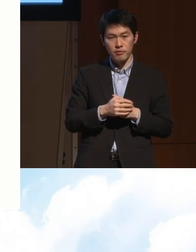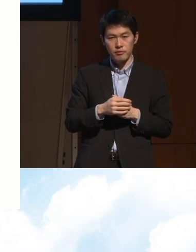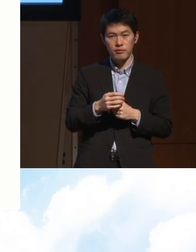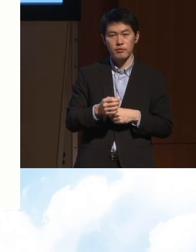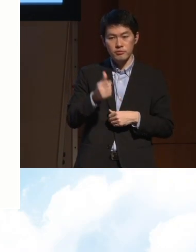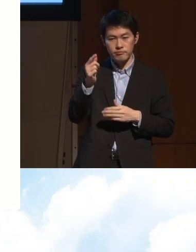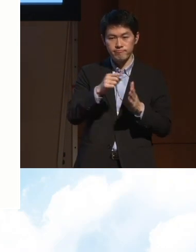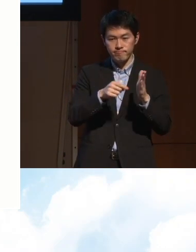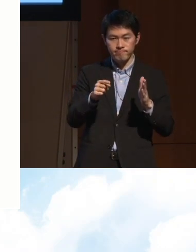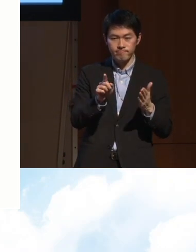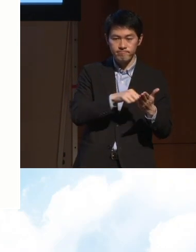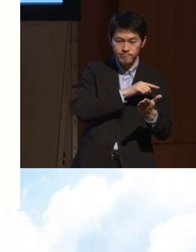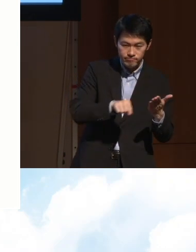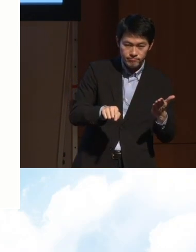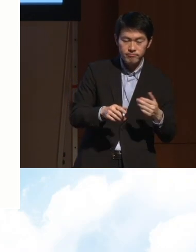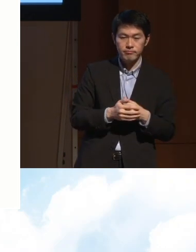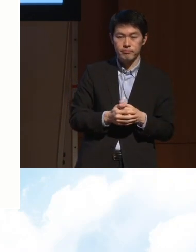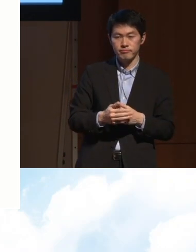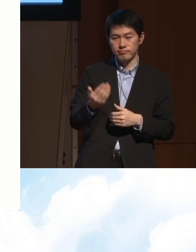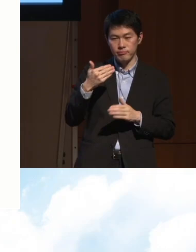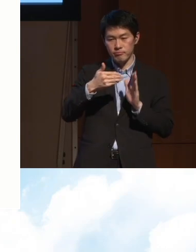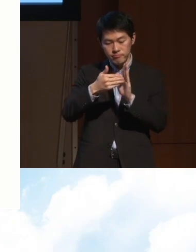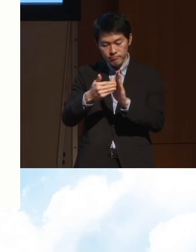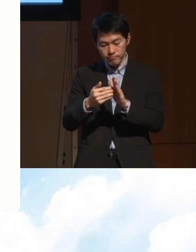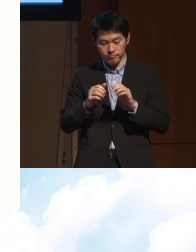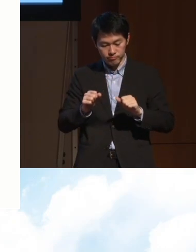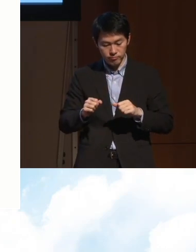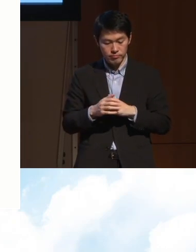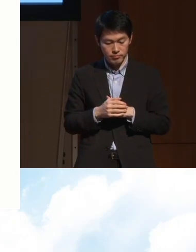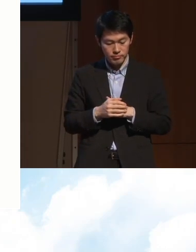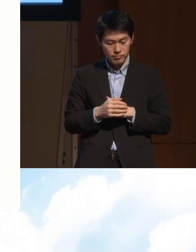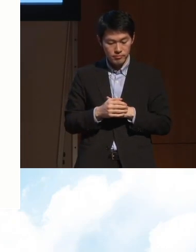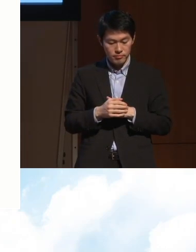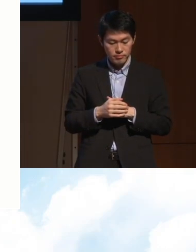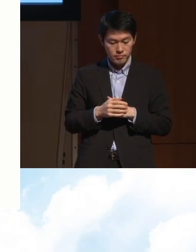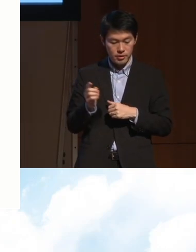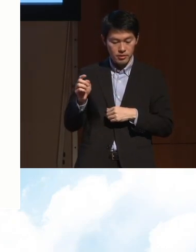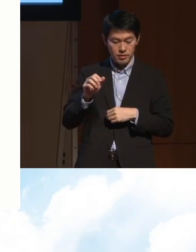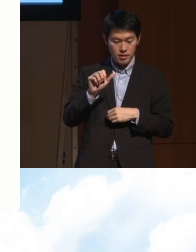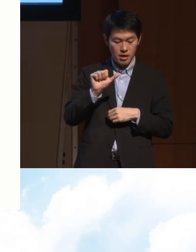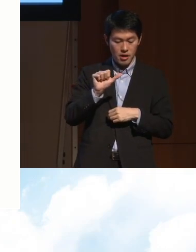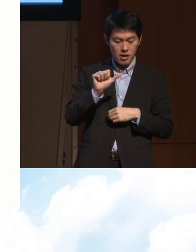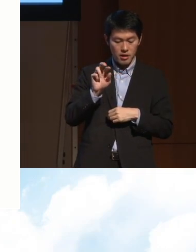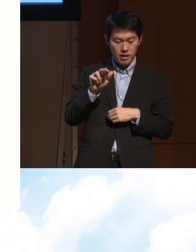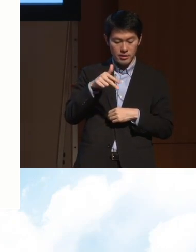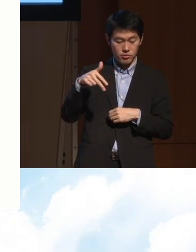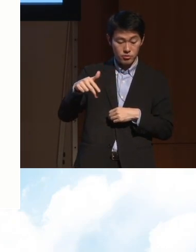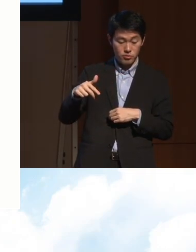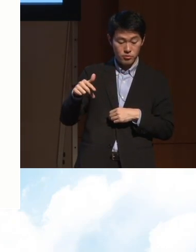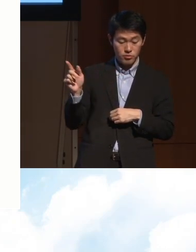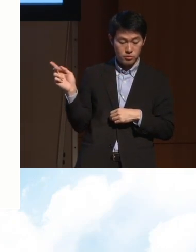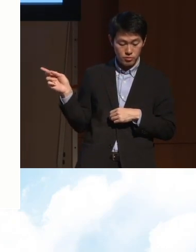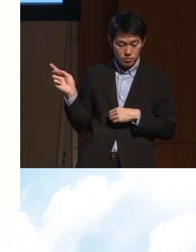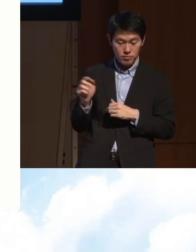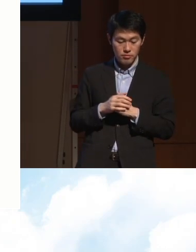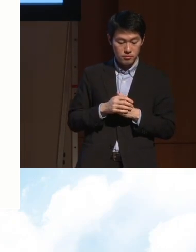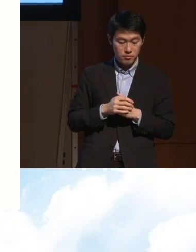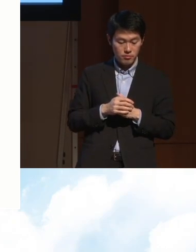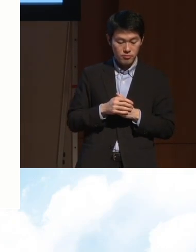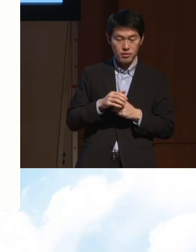ARISE, ARO network for ASEAN and East Asia. So NCG and